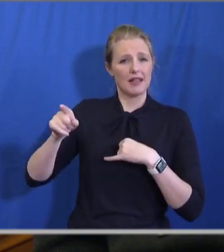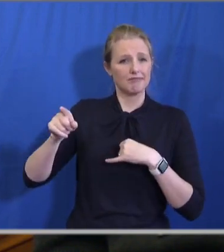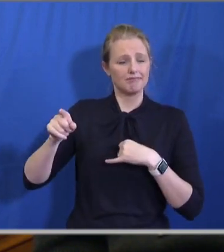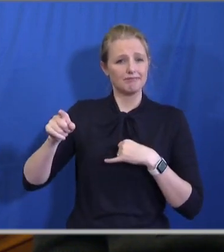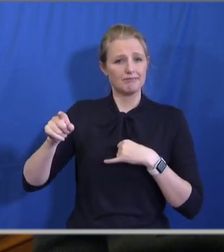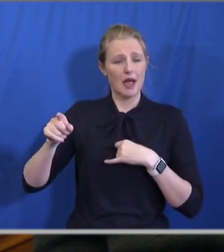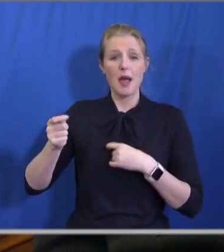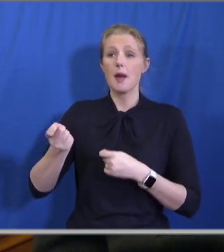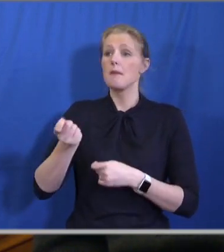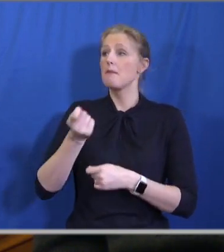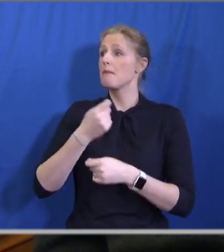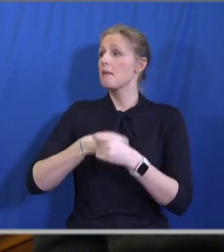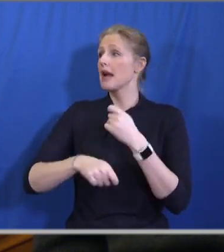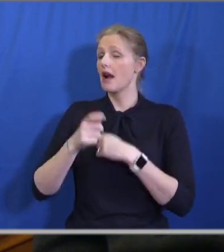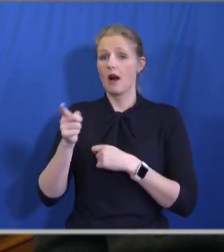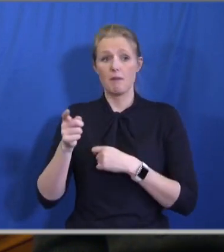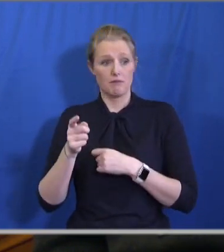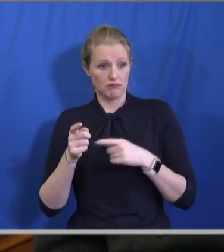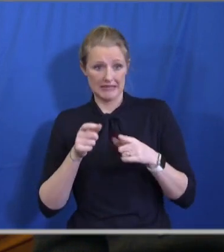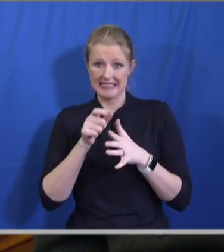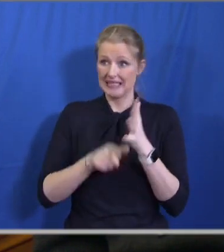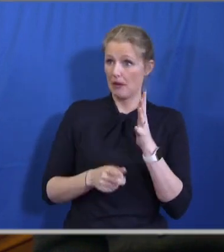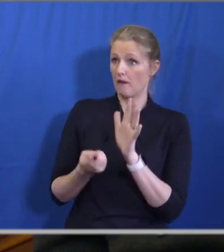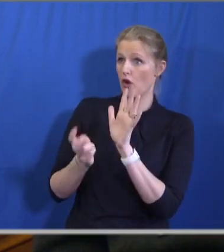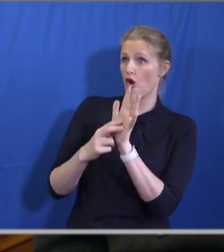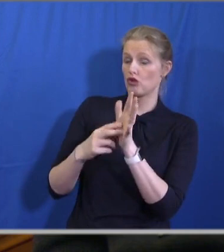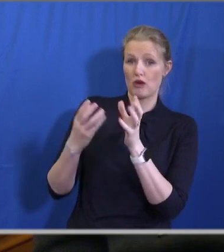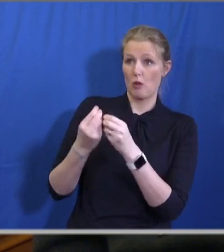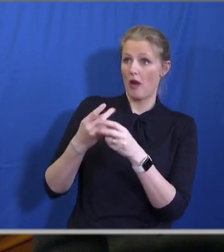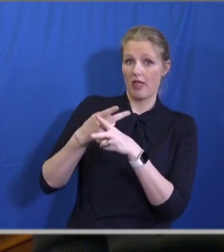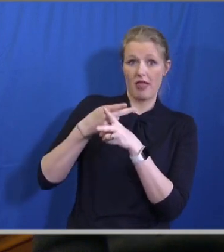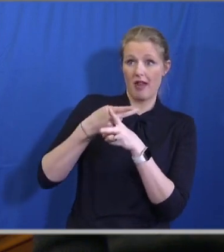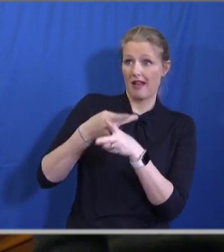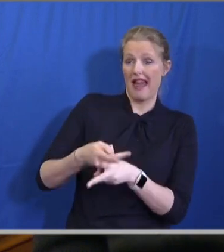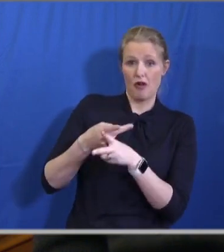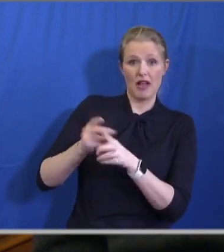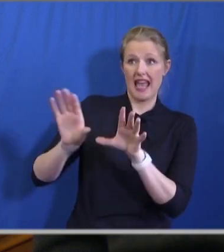they have contracted to deliver services to, absolutely adrift and alone,